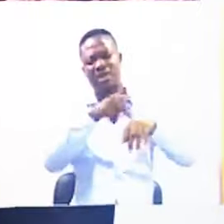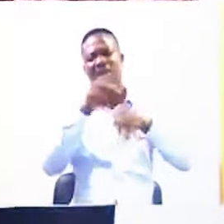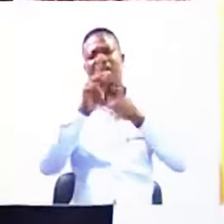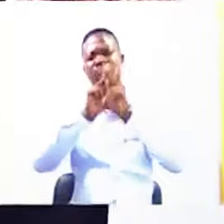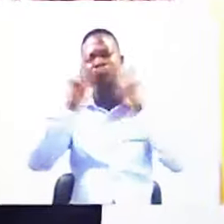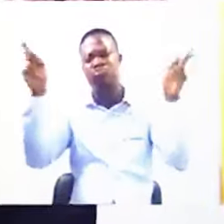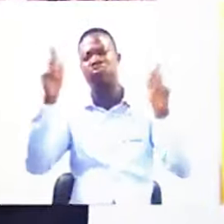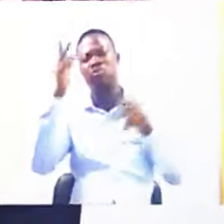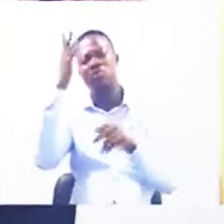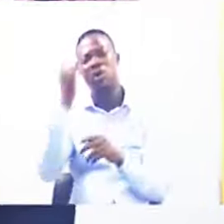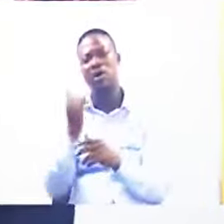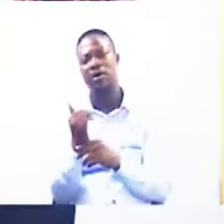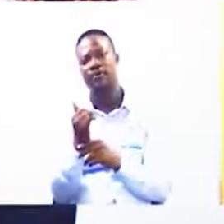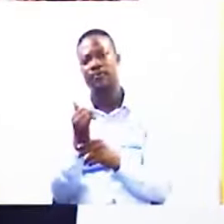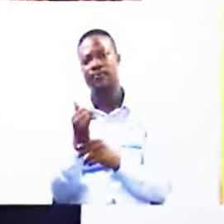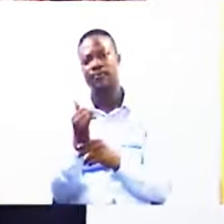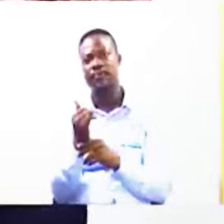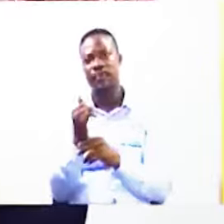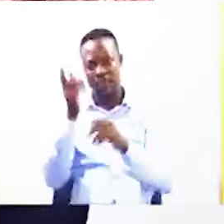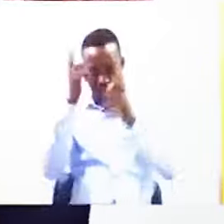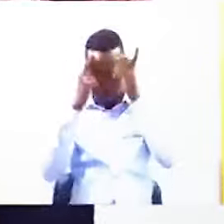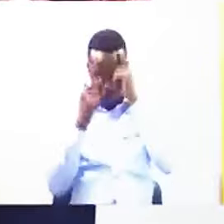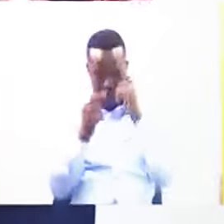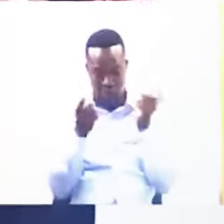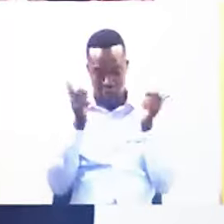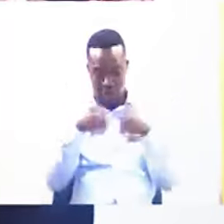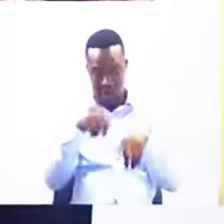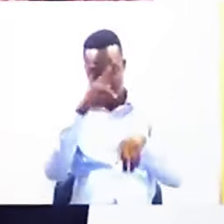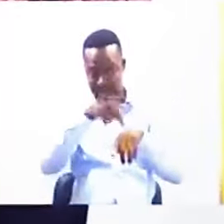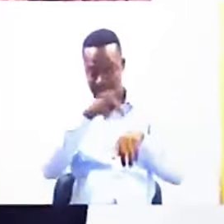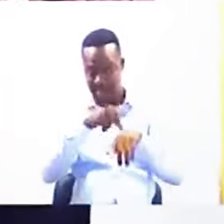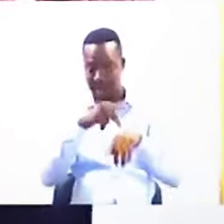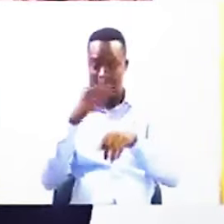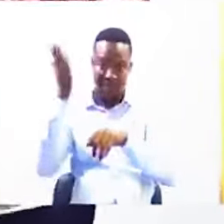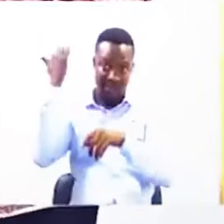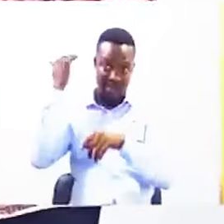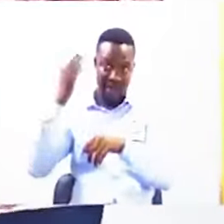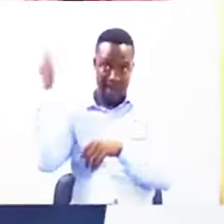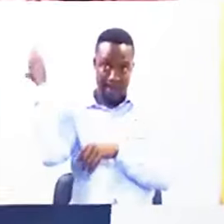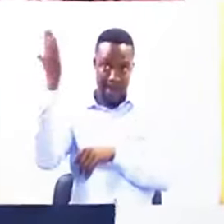Because Peter also did it publicly.